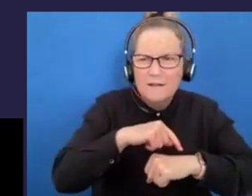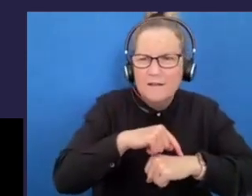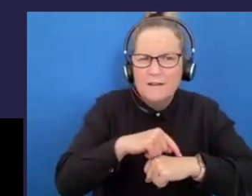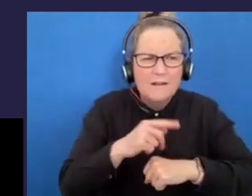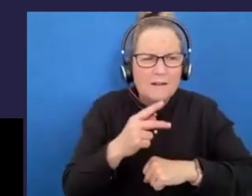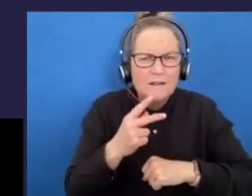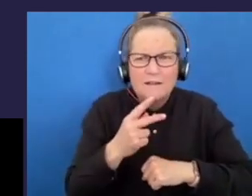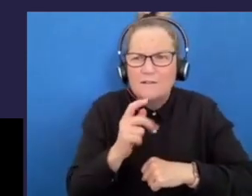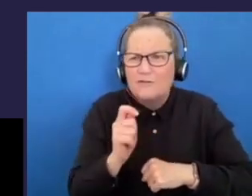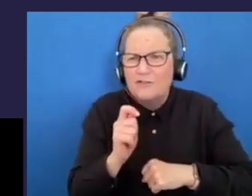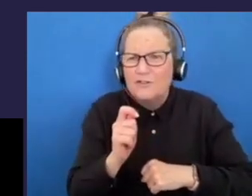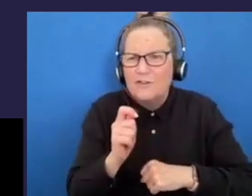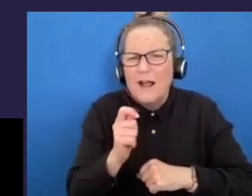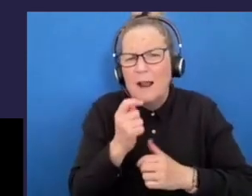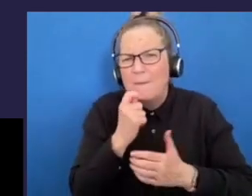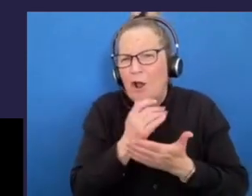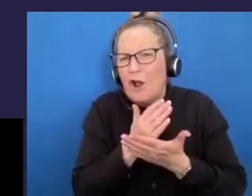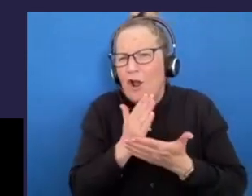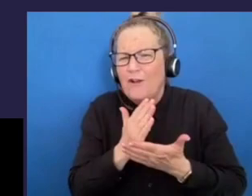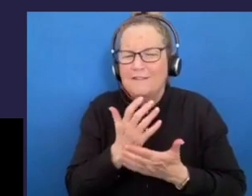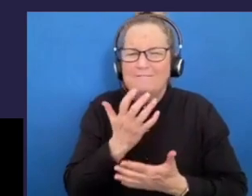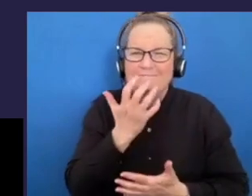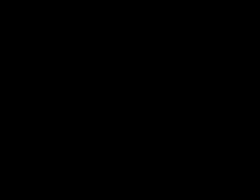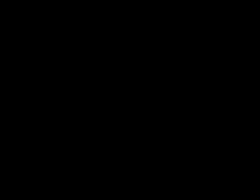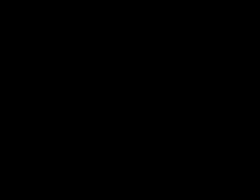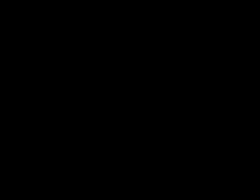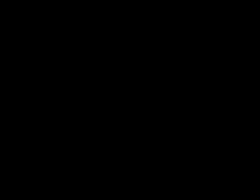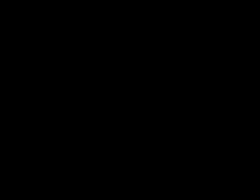23.5. I apologize.